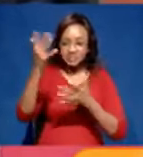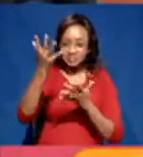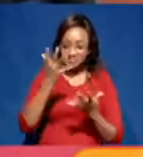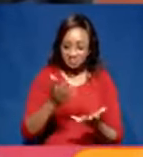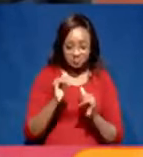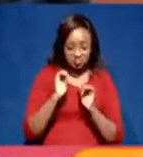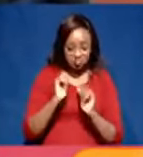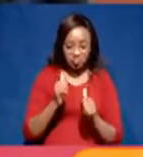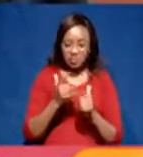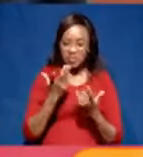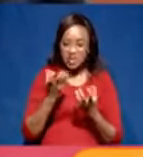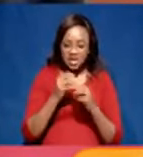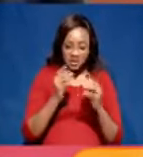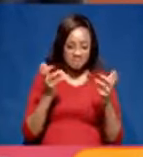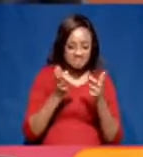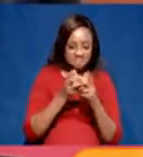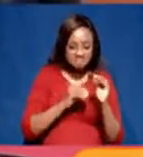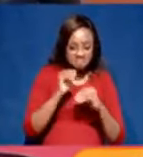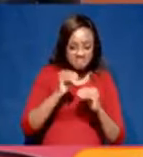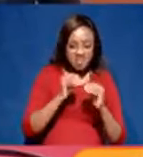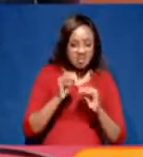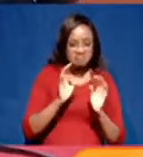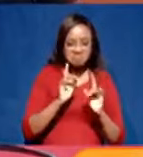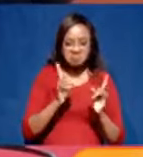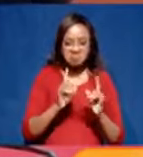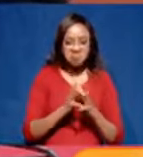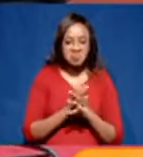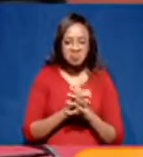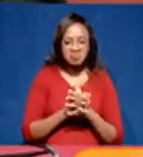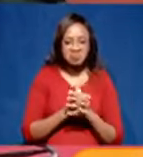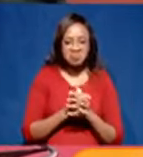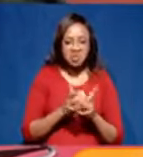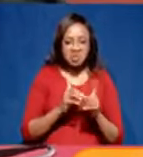needed. But if the people who are